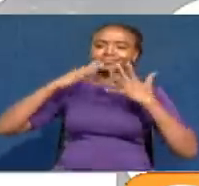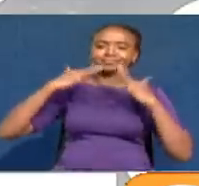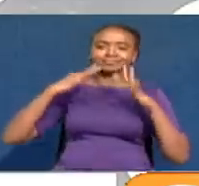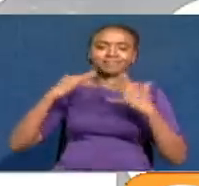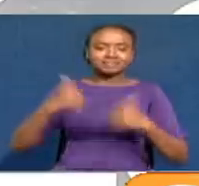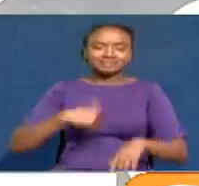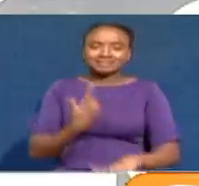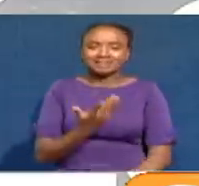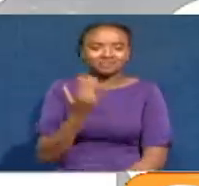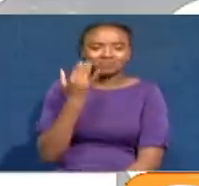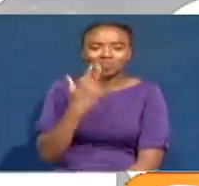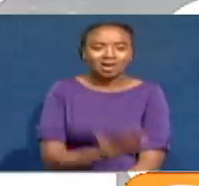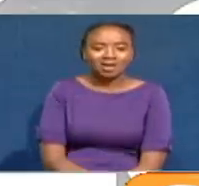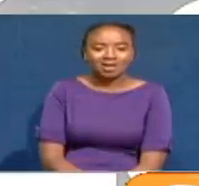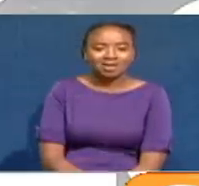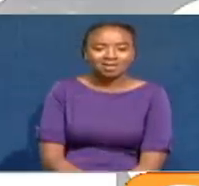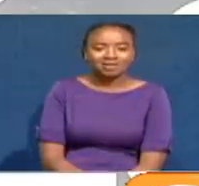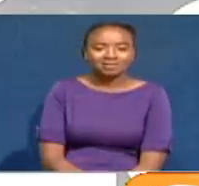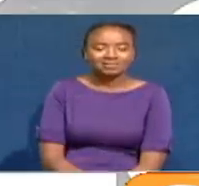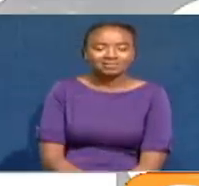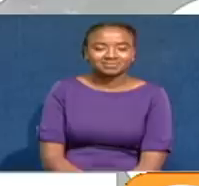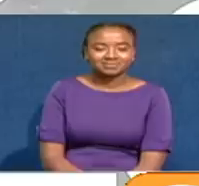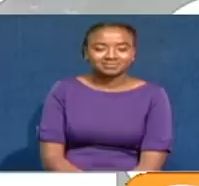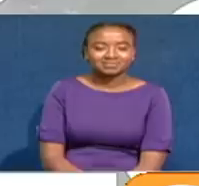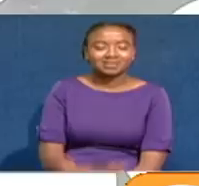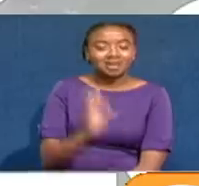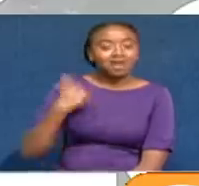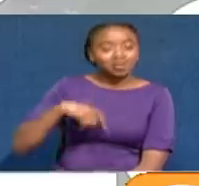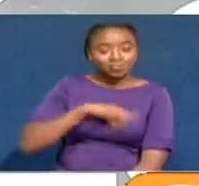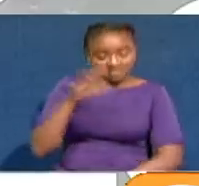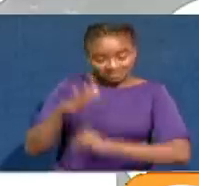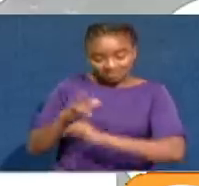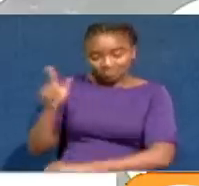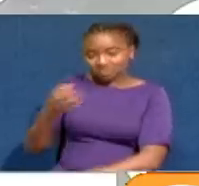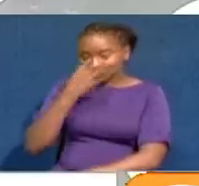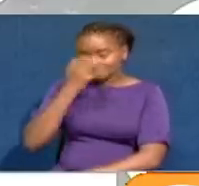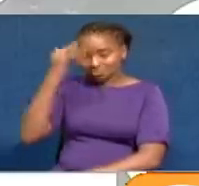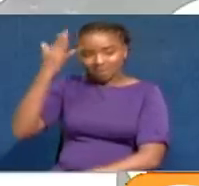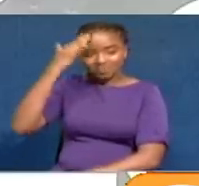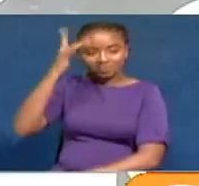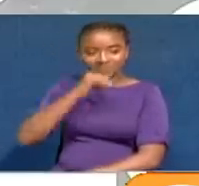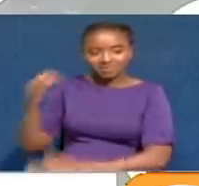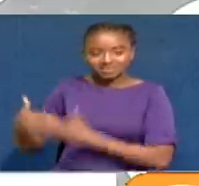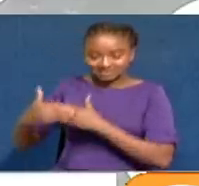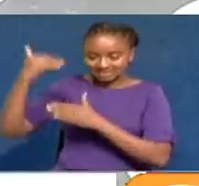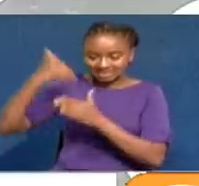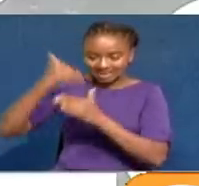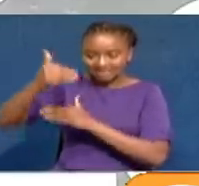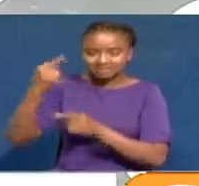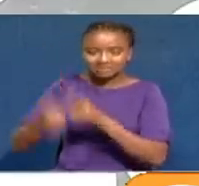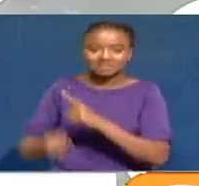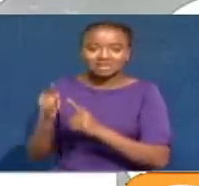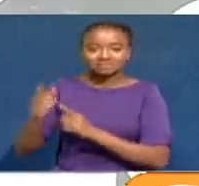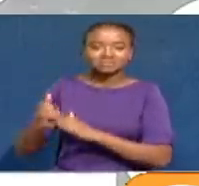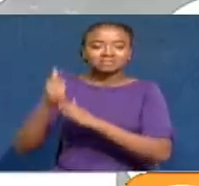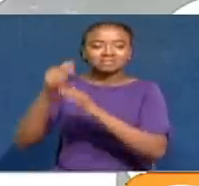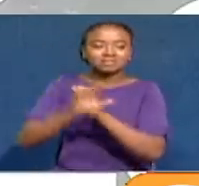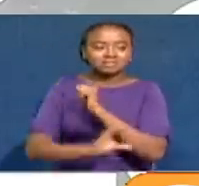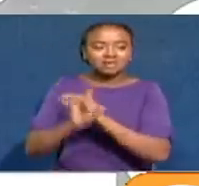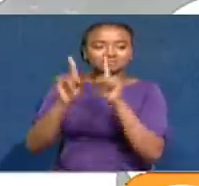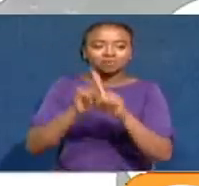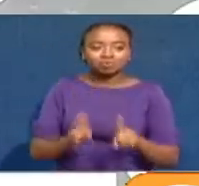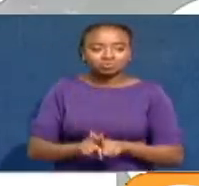the reason why we support the deputy president is because we know exactly where he's leading the country next year. And because of his track